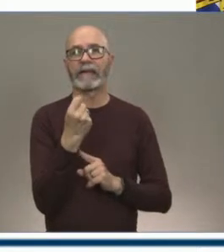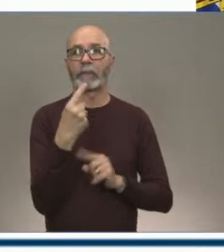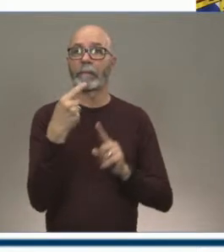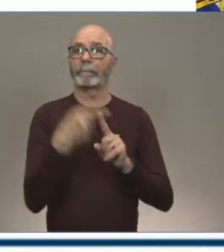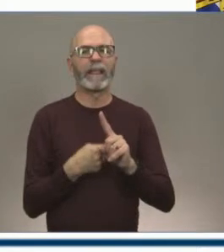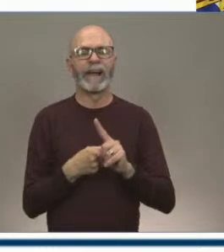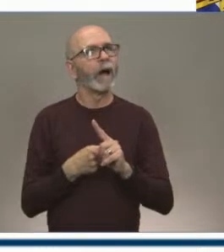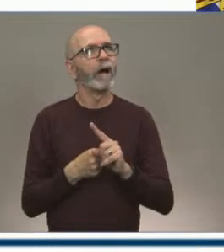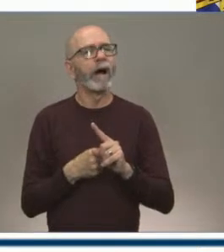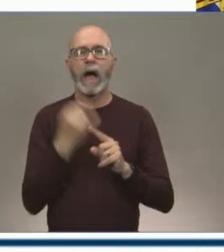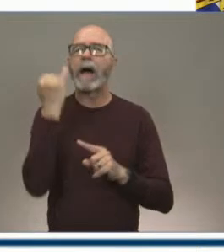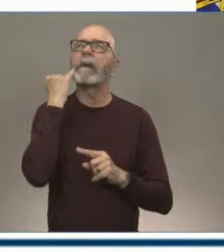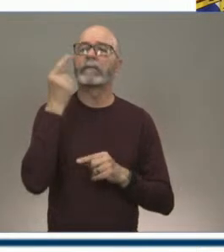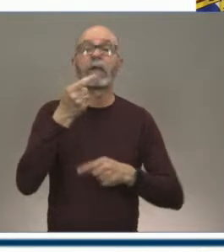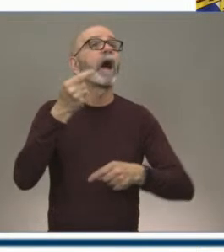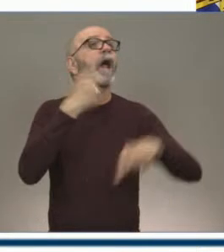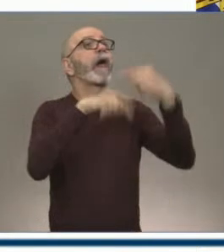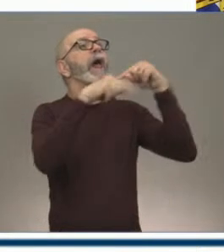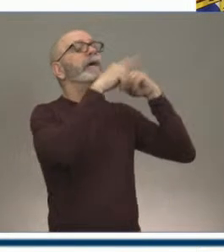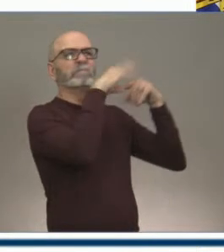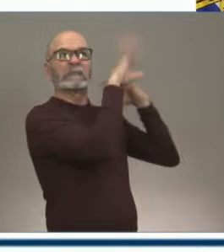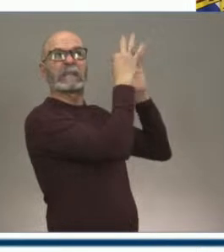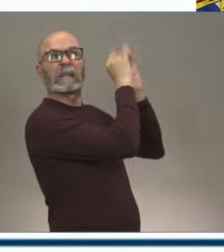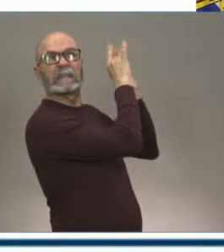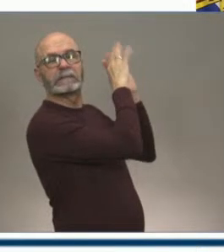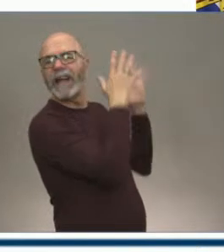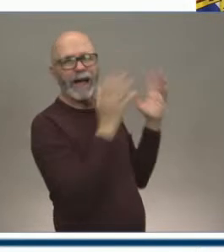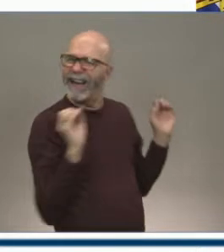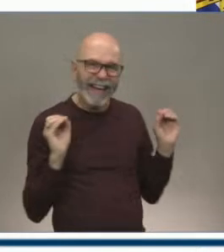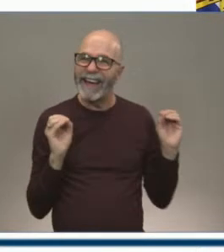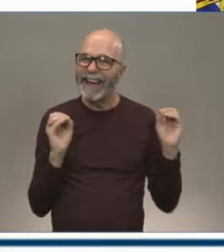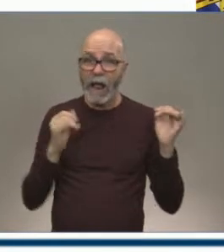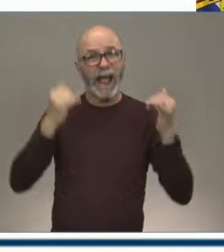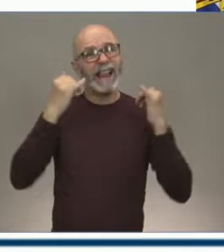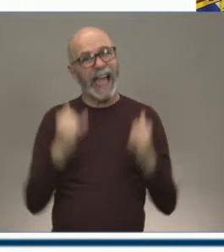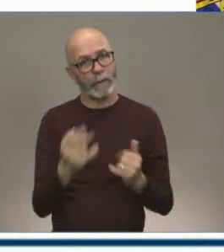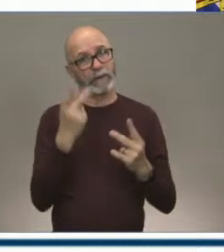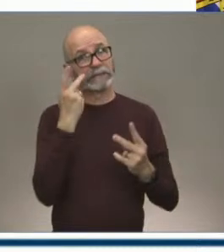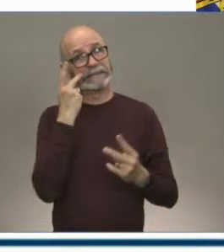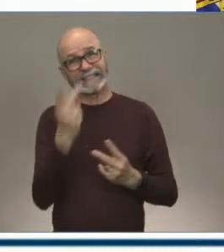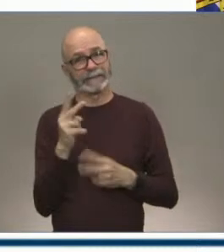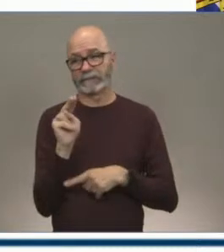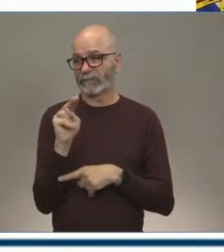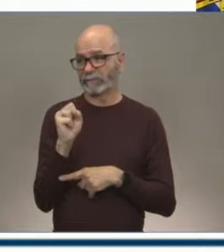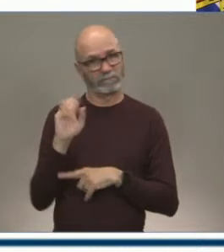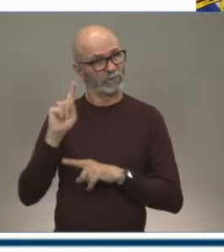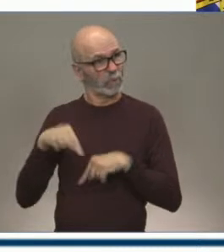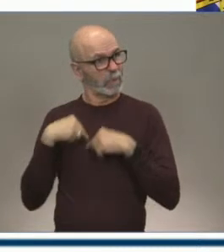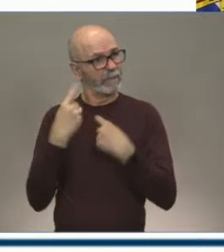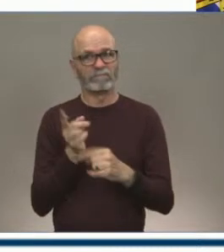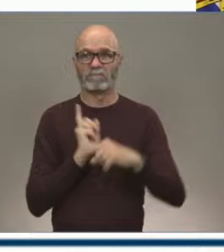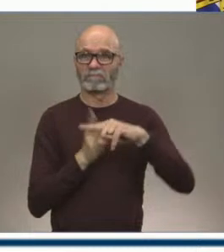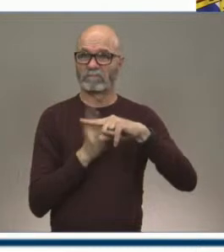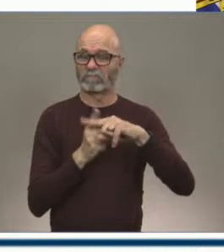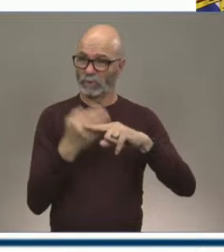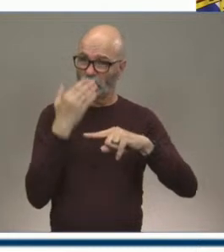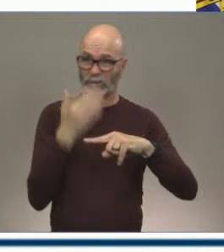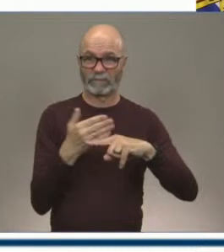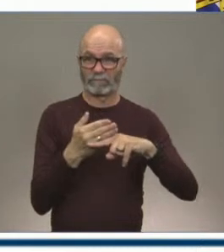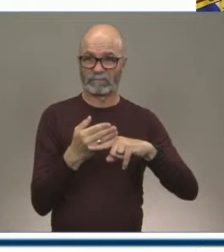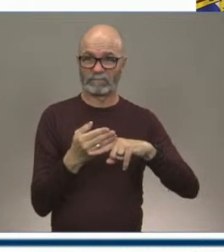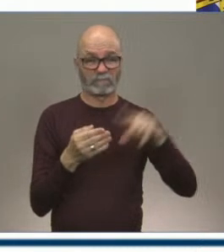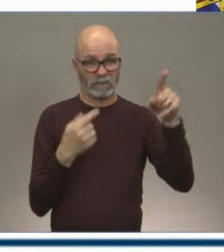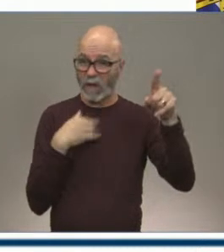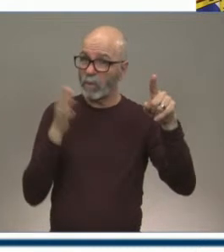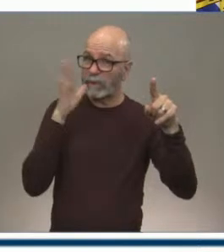but seeing as Nova Scotia has done relatively well in comparison to some other provinces, would you change the way that you